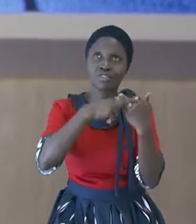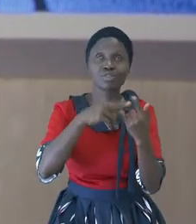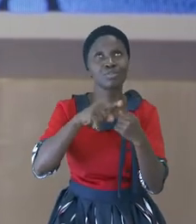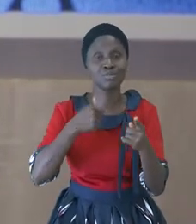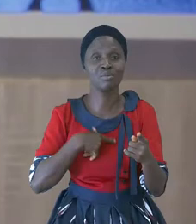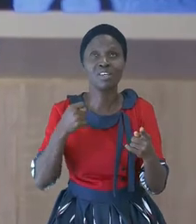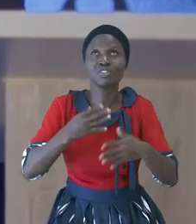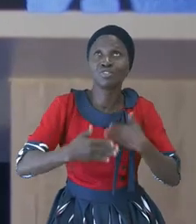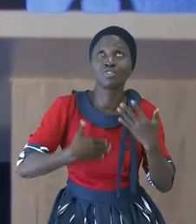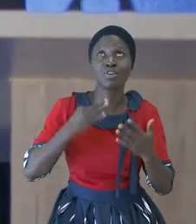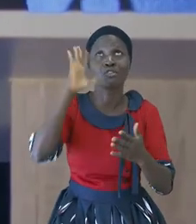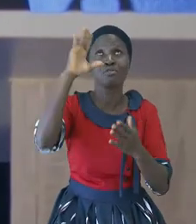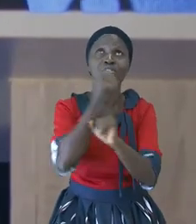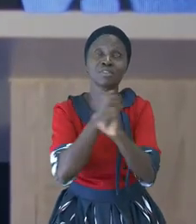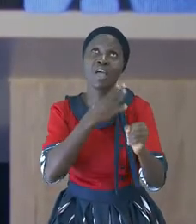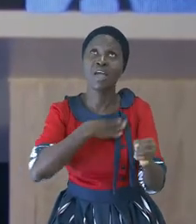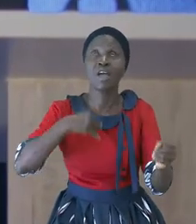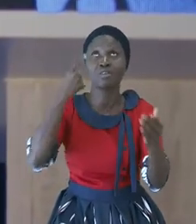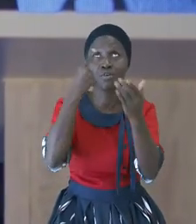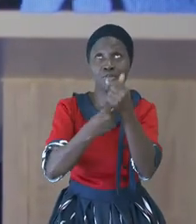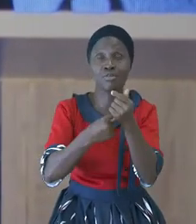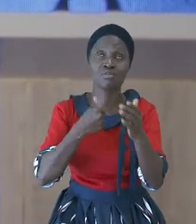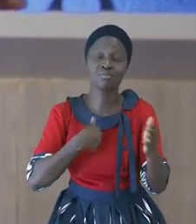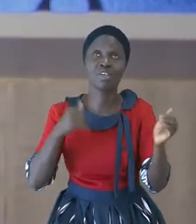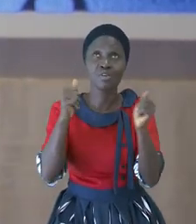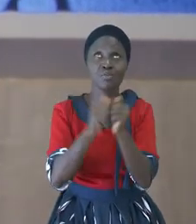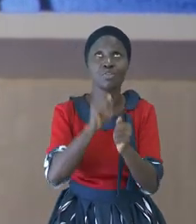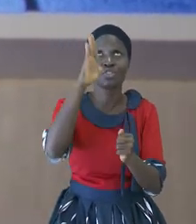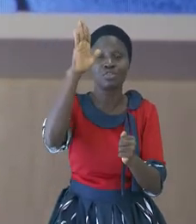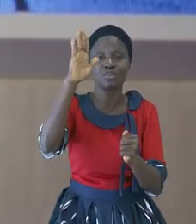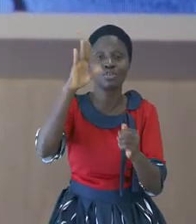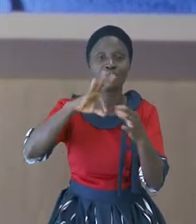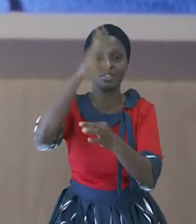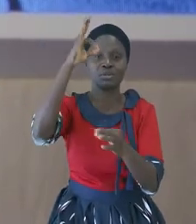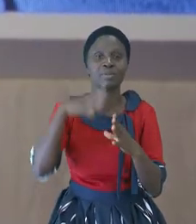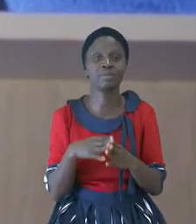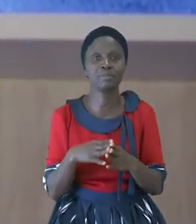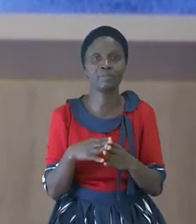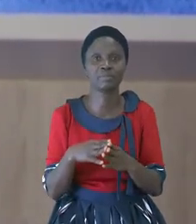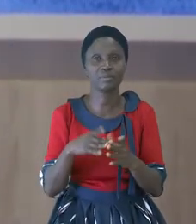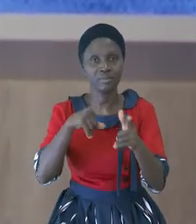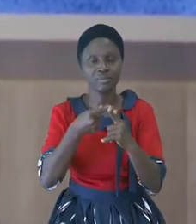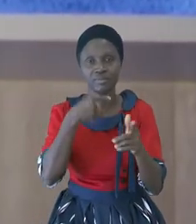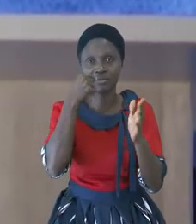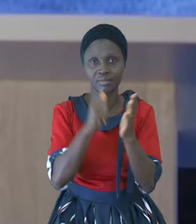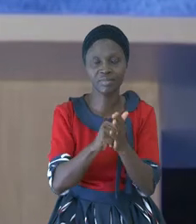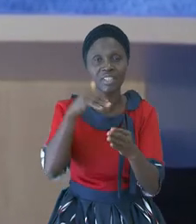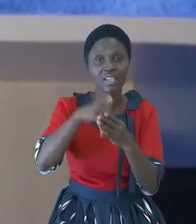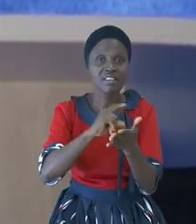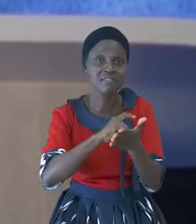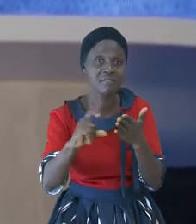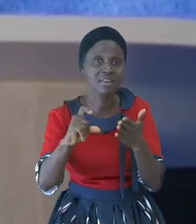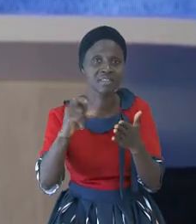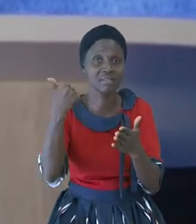salvation and uphold me with thy free spirit. And then it says in verse 13, it says,